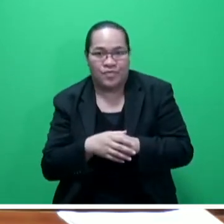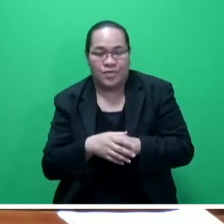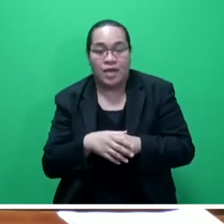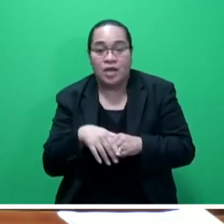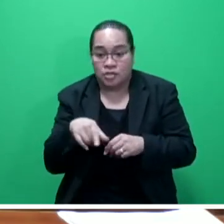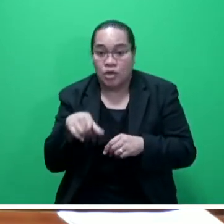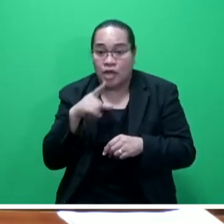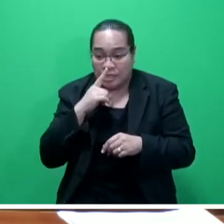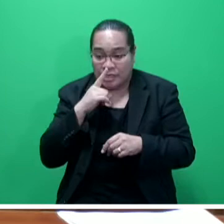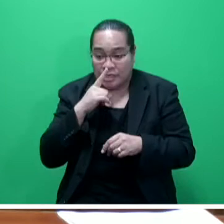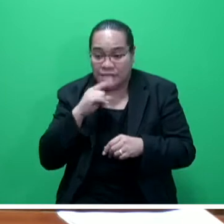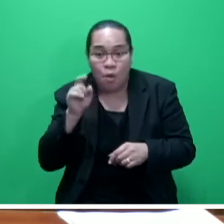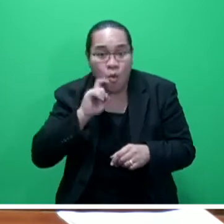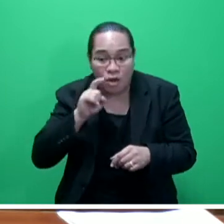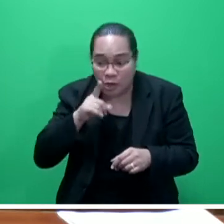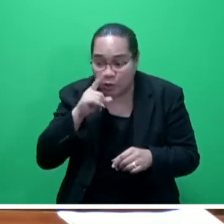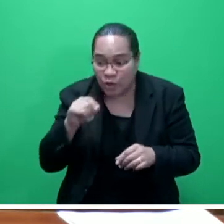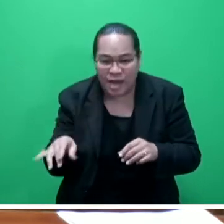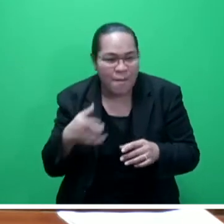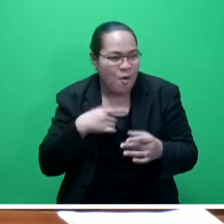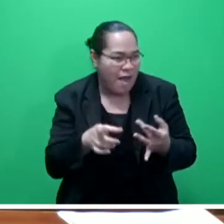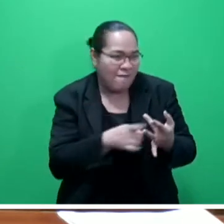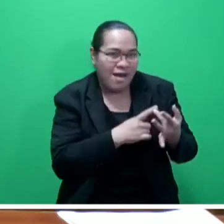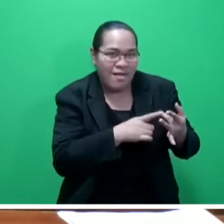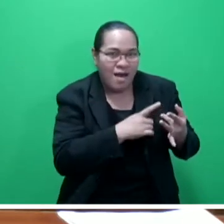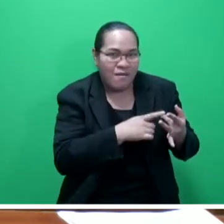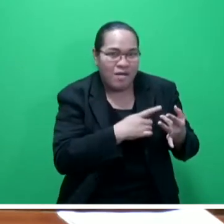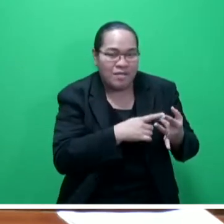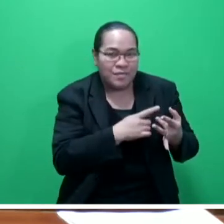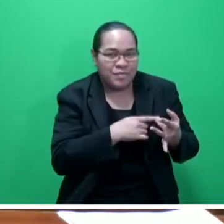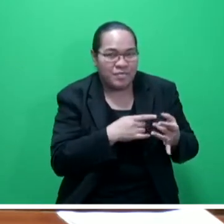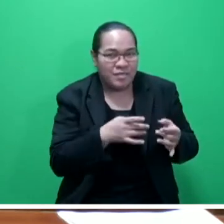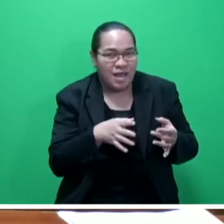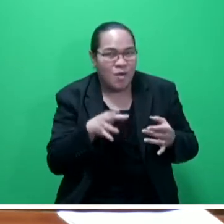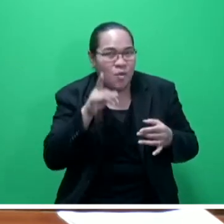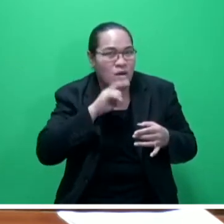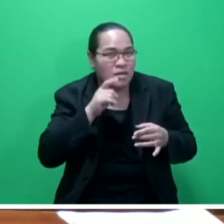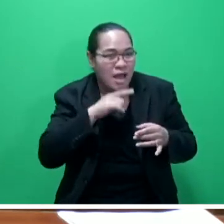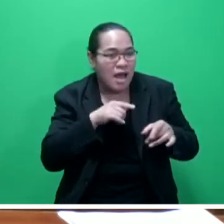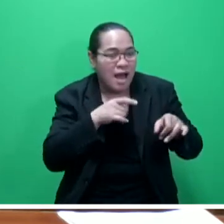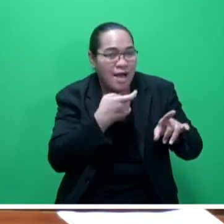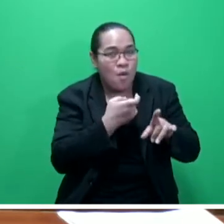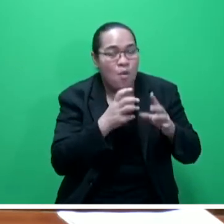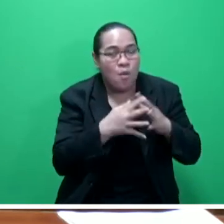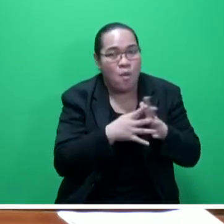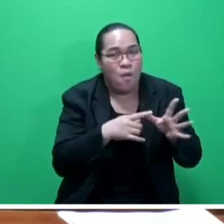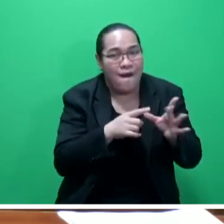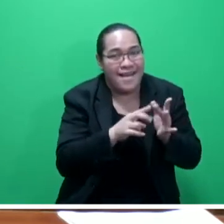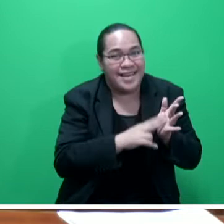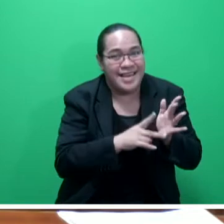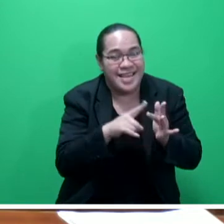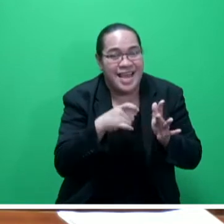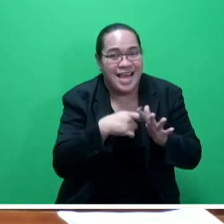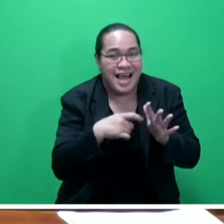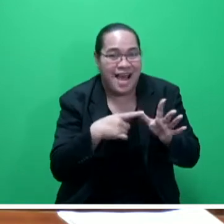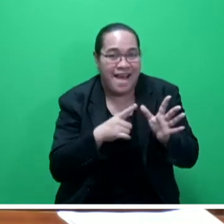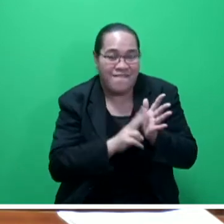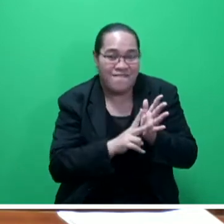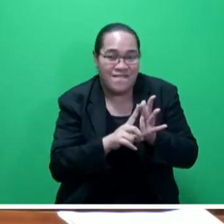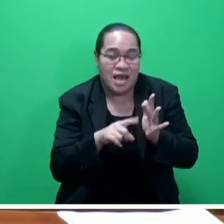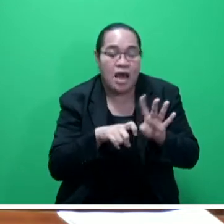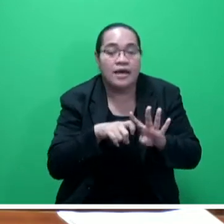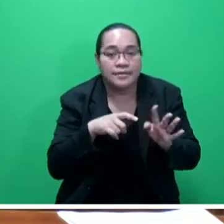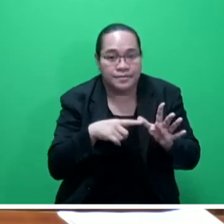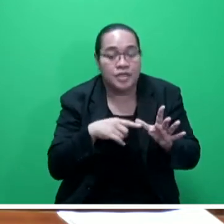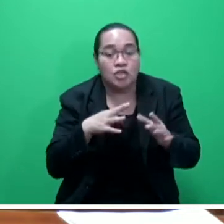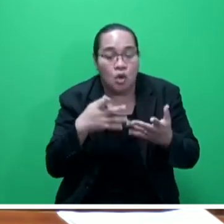raw water to supplement the raw water supply from the current Wainikavika gravity source. And Water Authority is